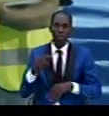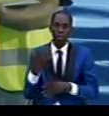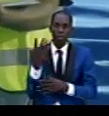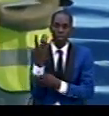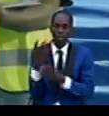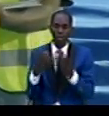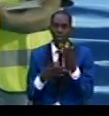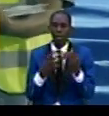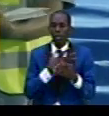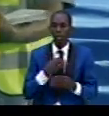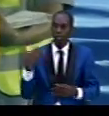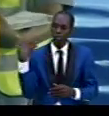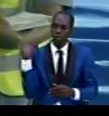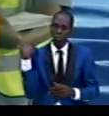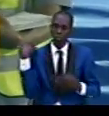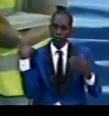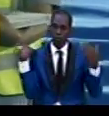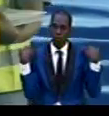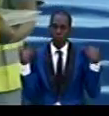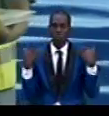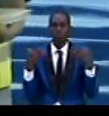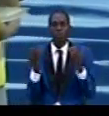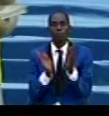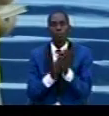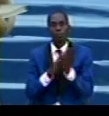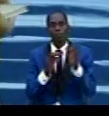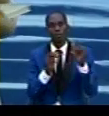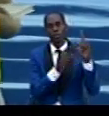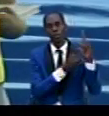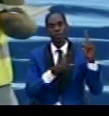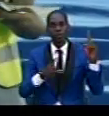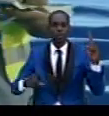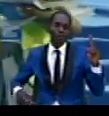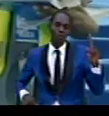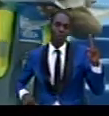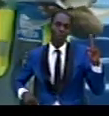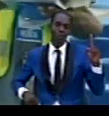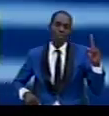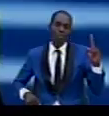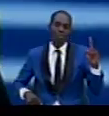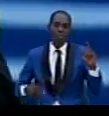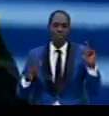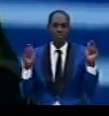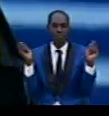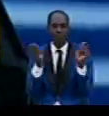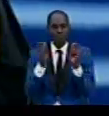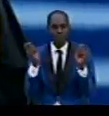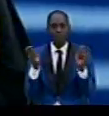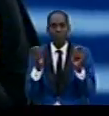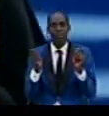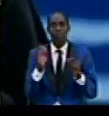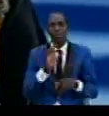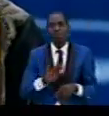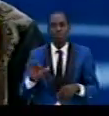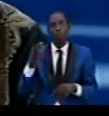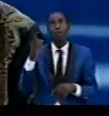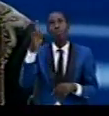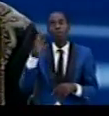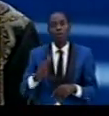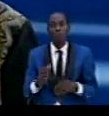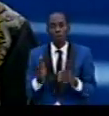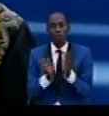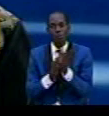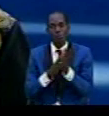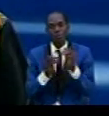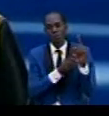share her testimony. Praise the Lord. Children of God, praise the